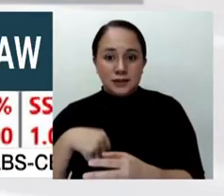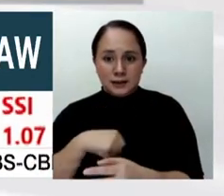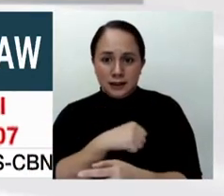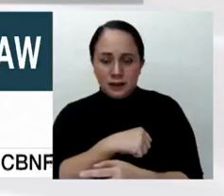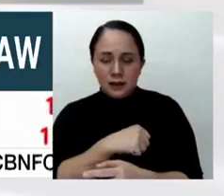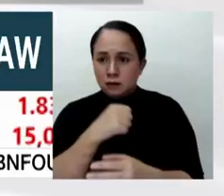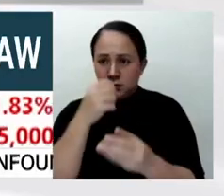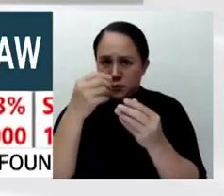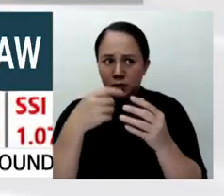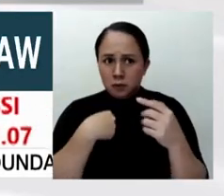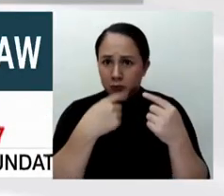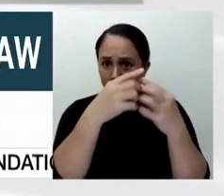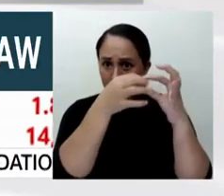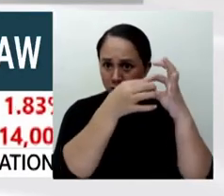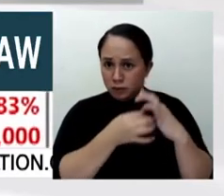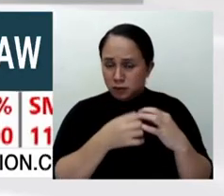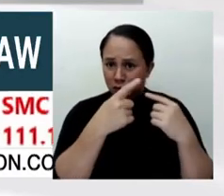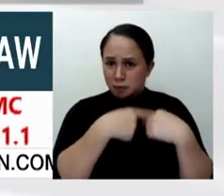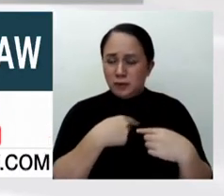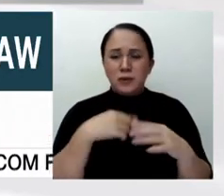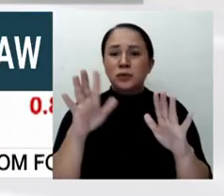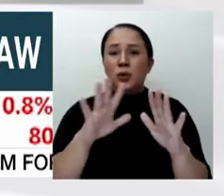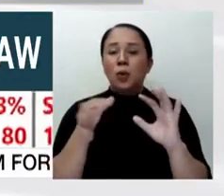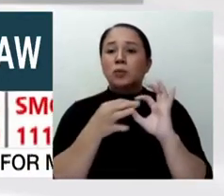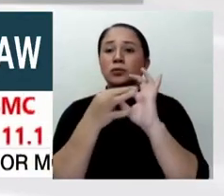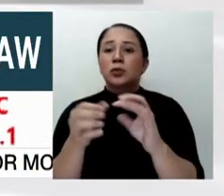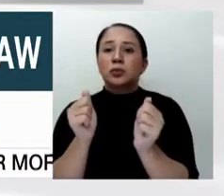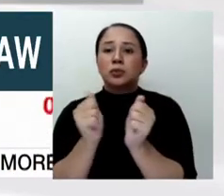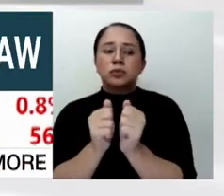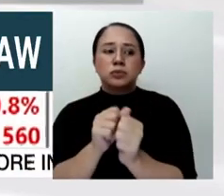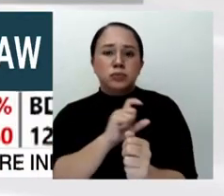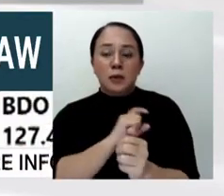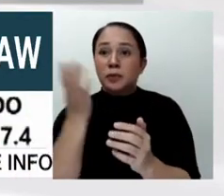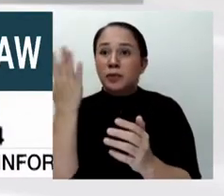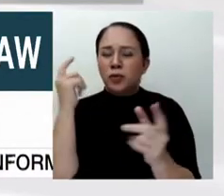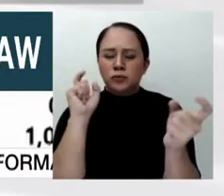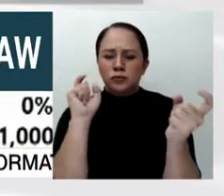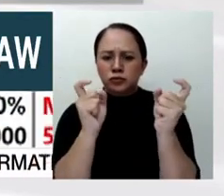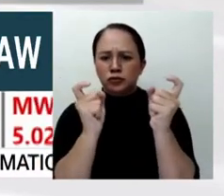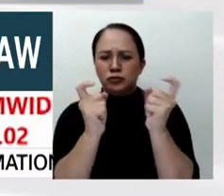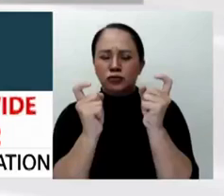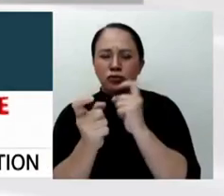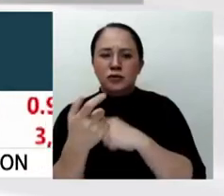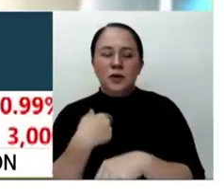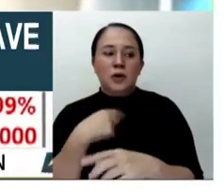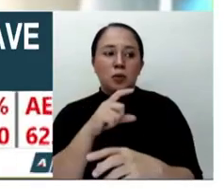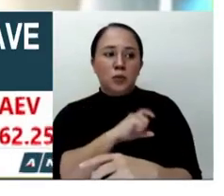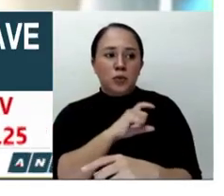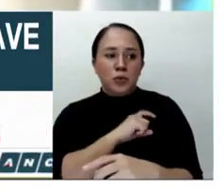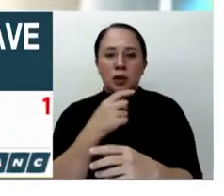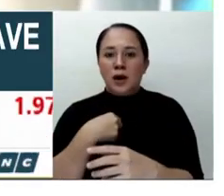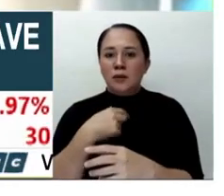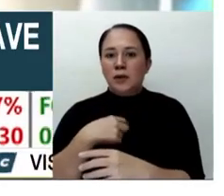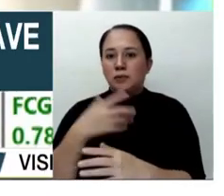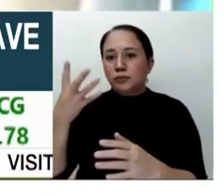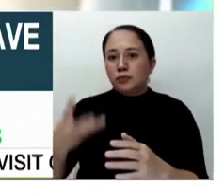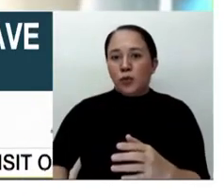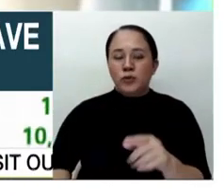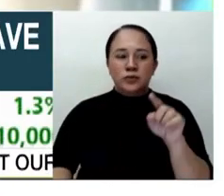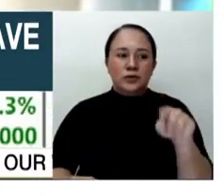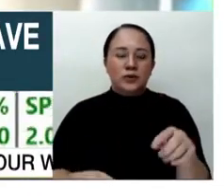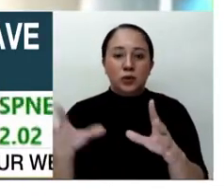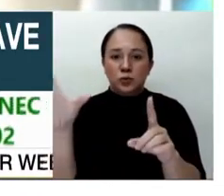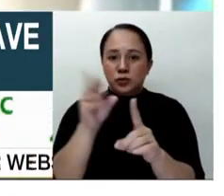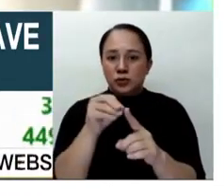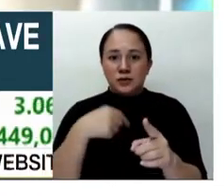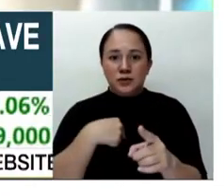I was busy cleansing the police. I was busy reforming the police. I was busy eliminating the cotton culture of my policemen. I was